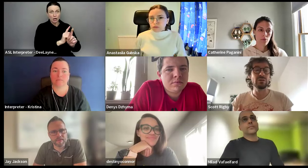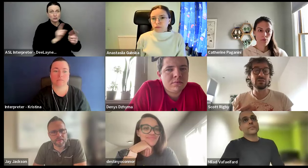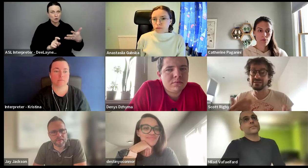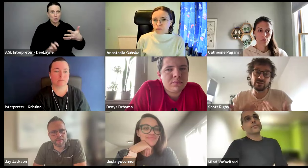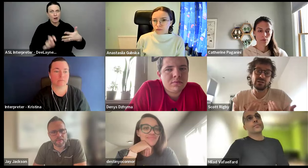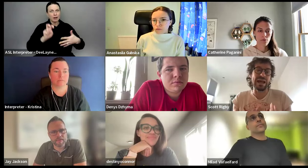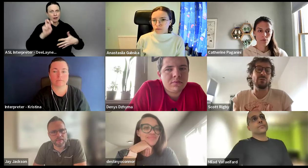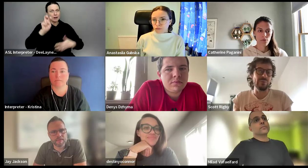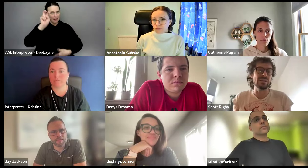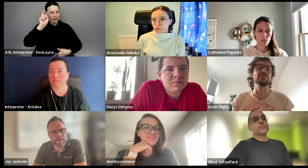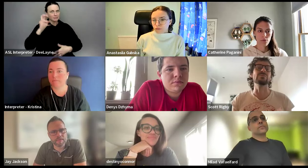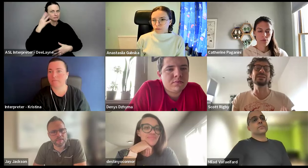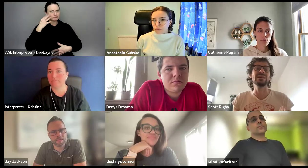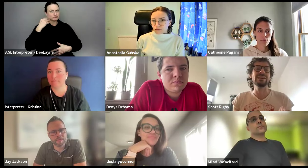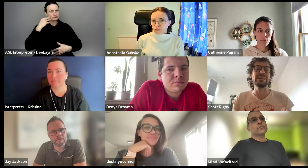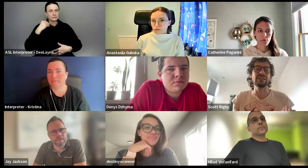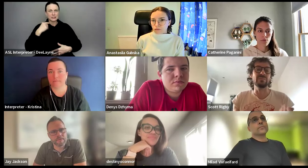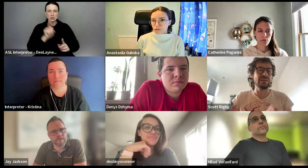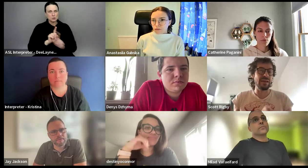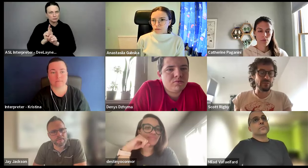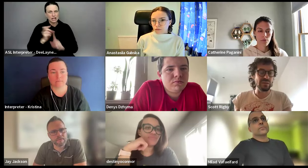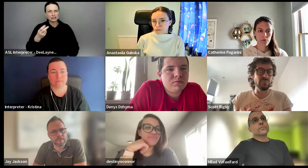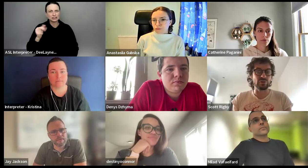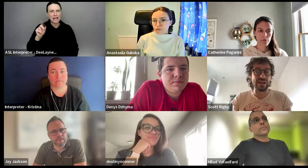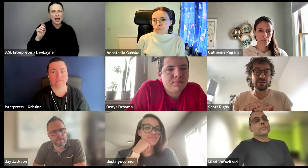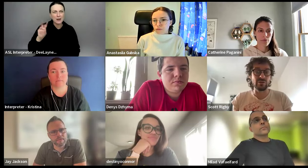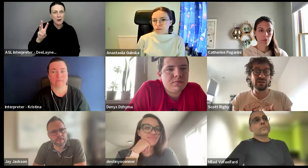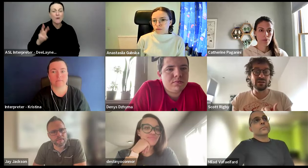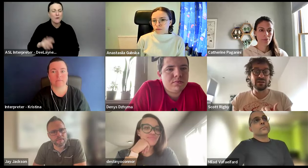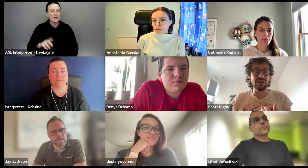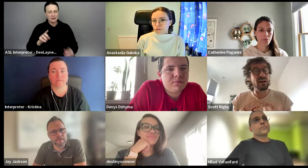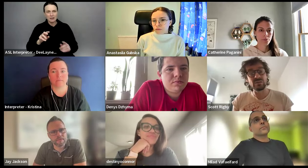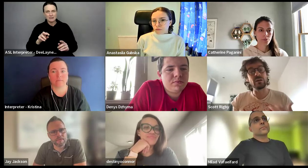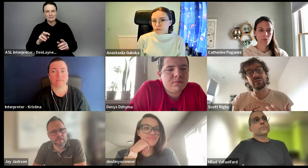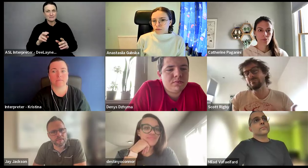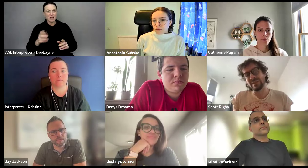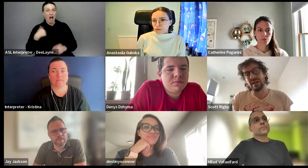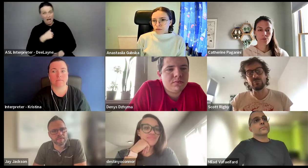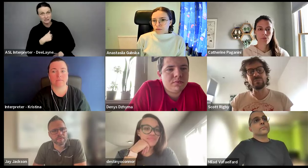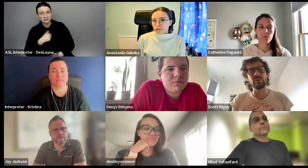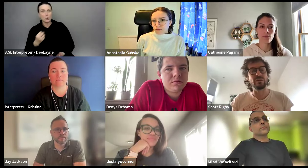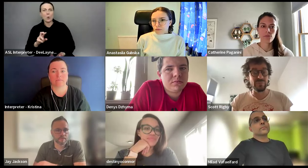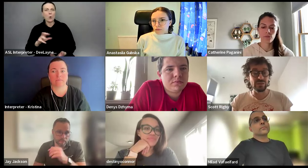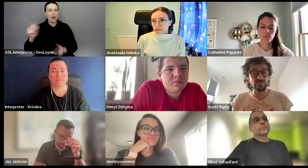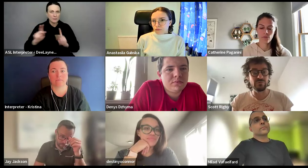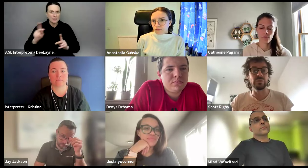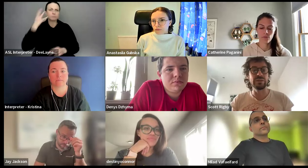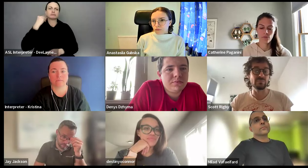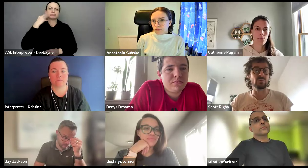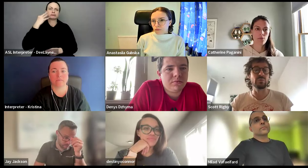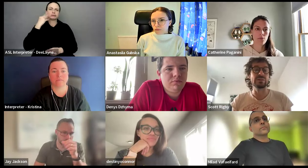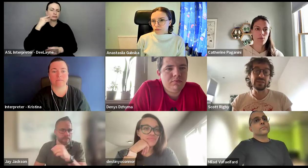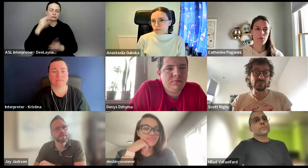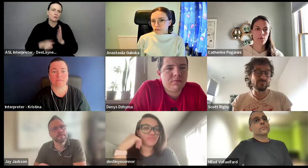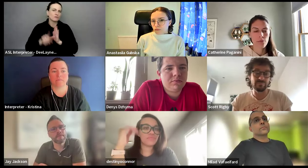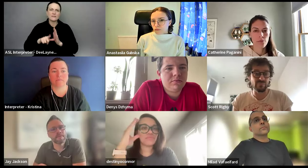shadow. Essentially, what we do is we end up having people shadow us or other people who have been reviewing these